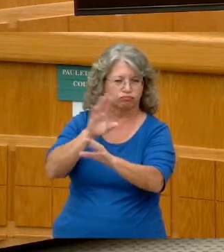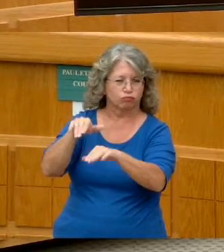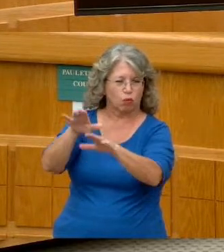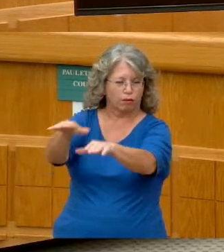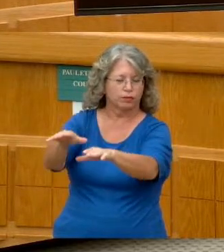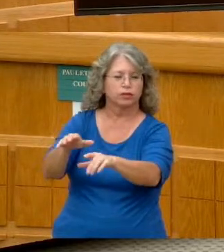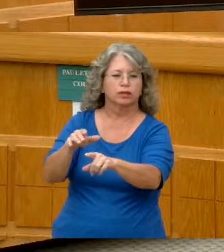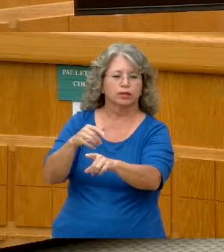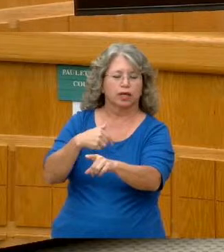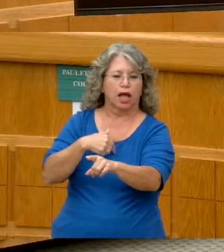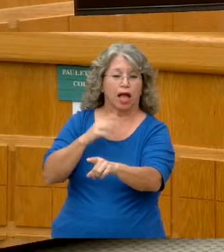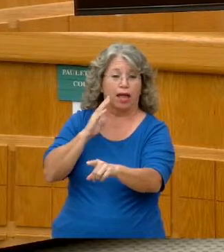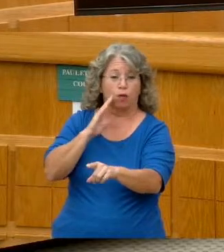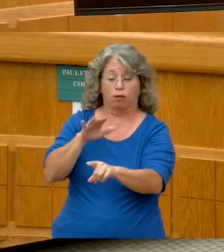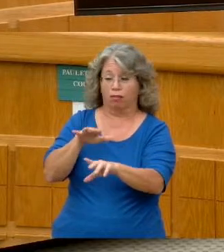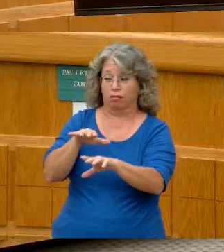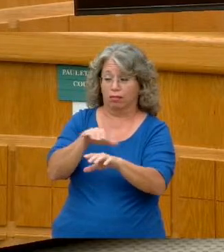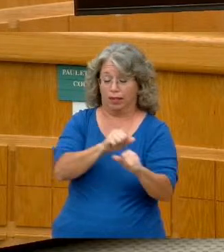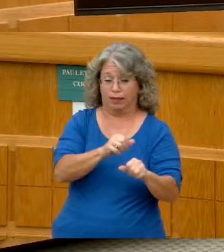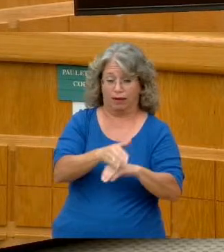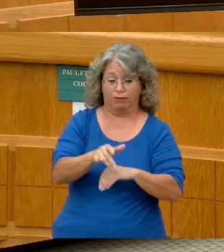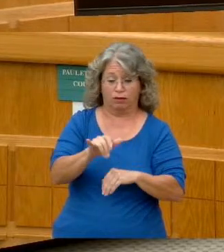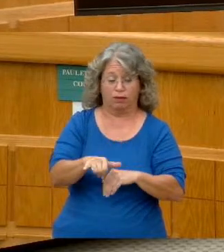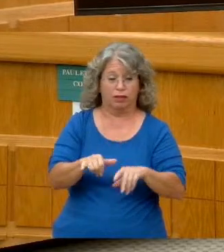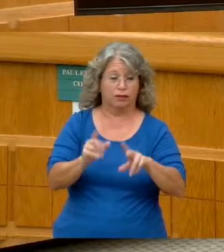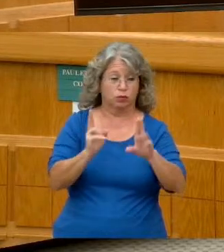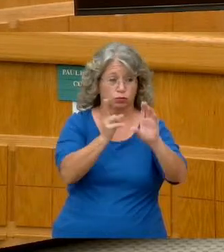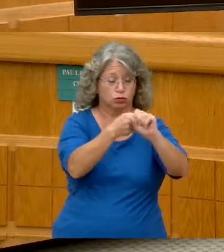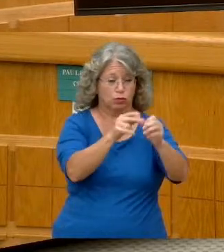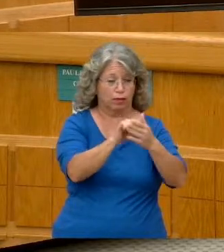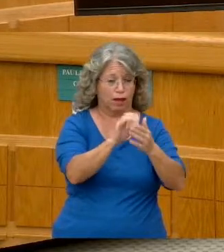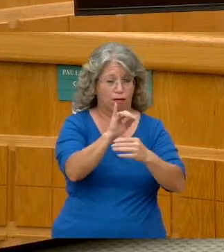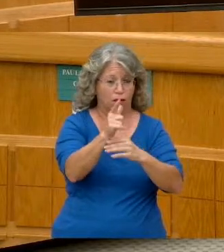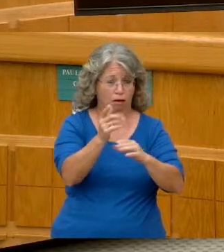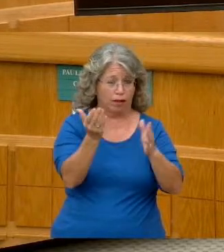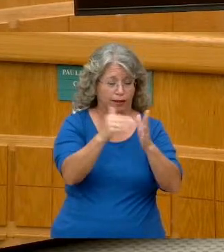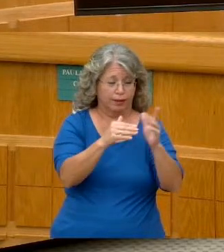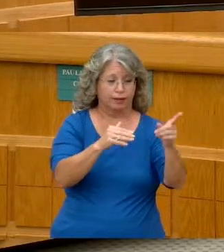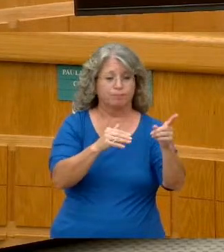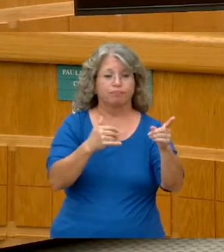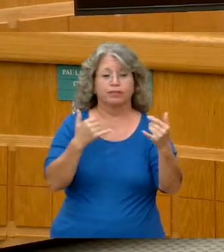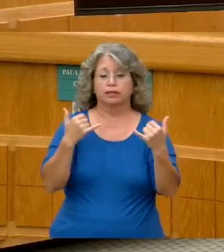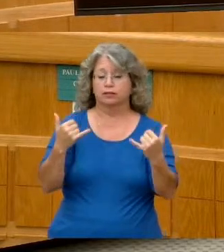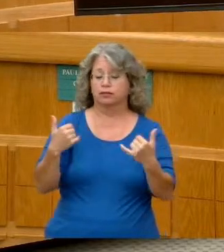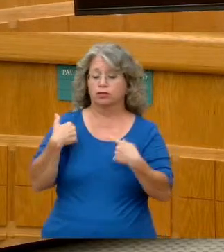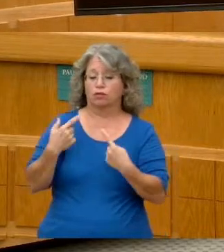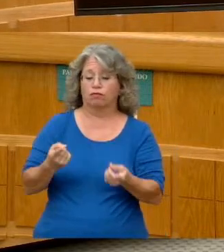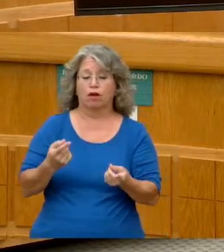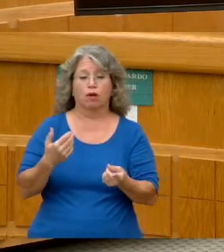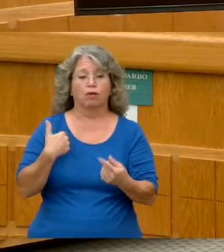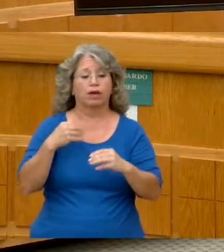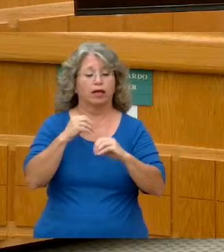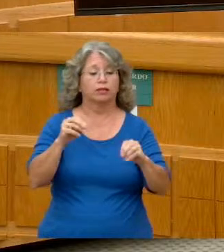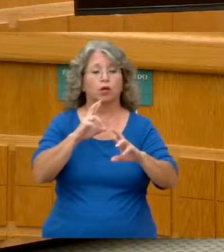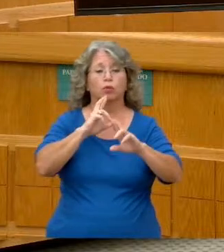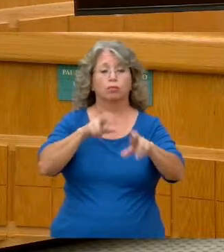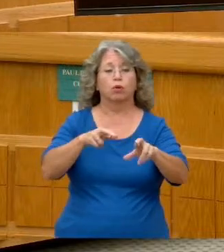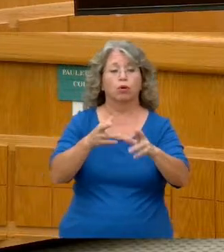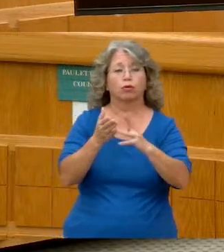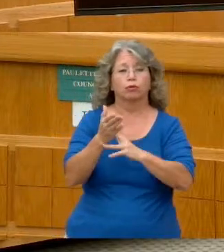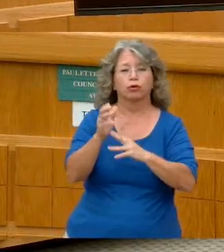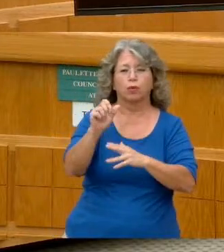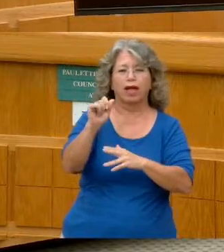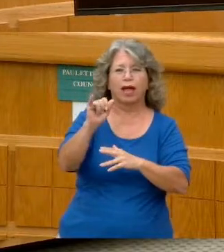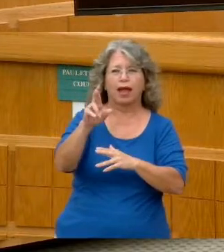to go up there and join that conference call. But at this point, we've not had any reports that through air monitoring that there's